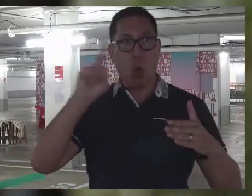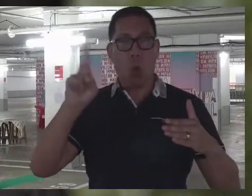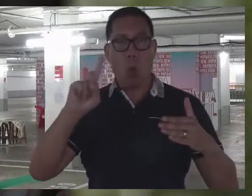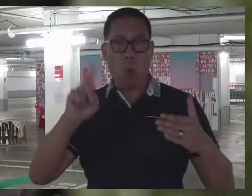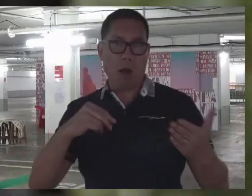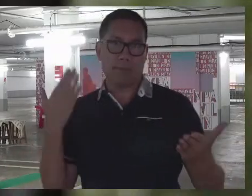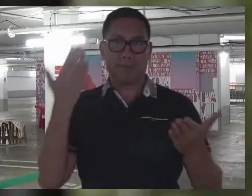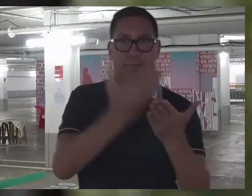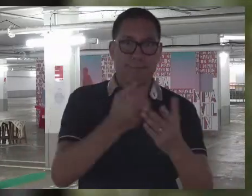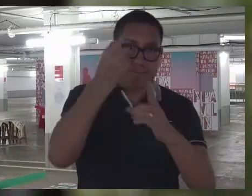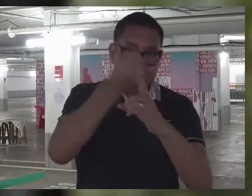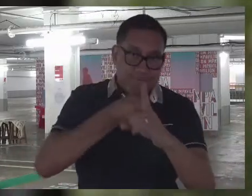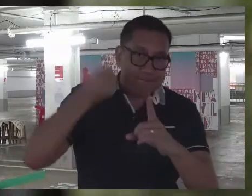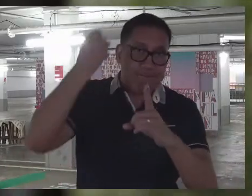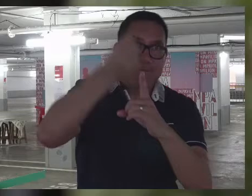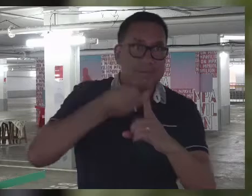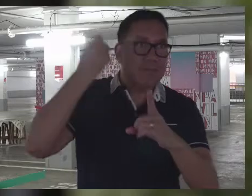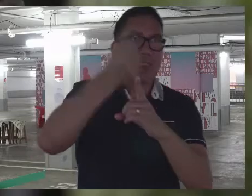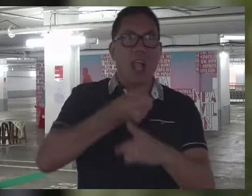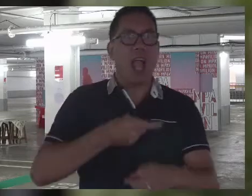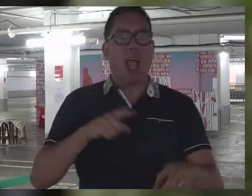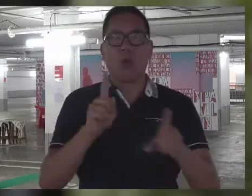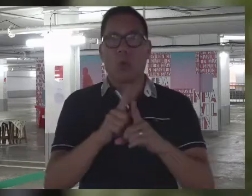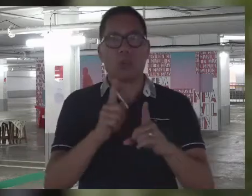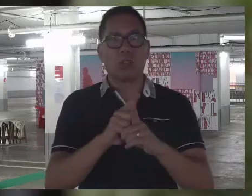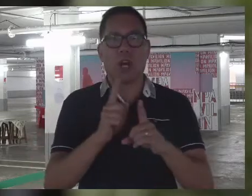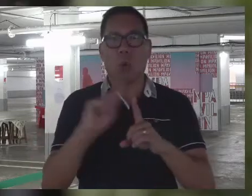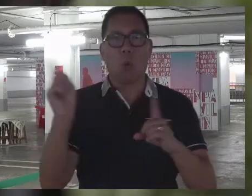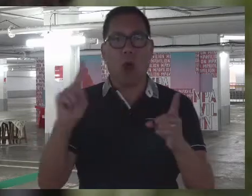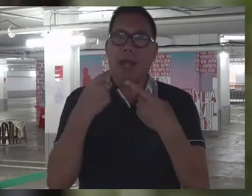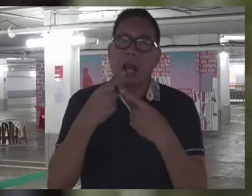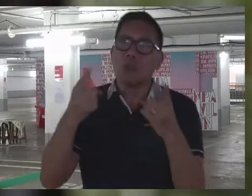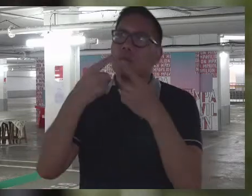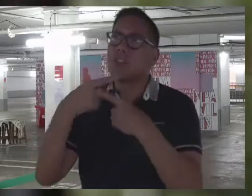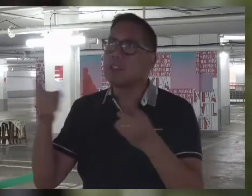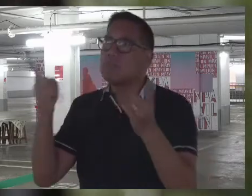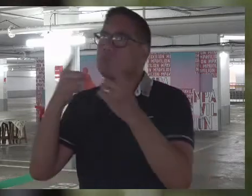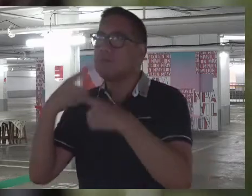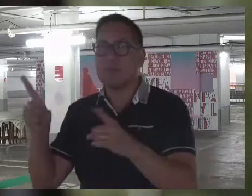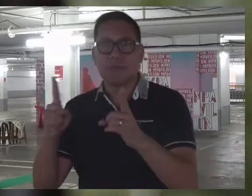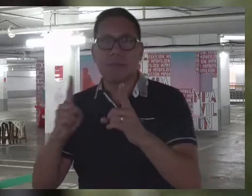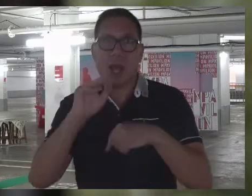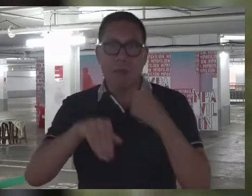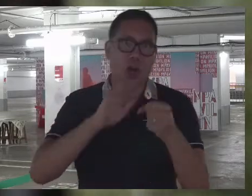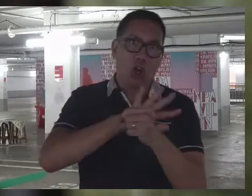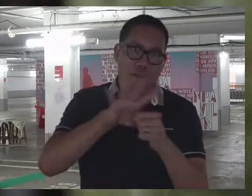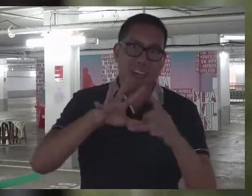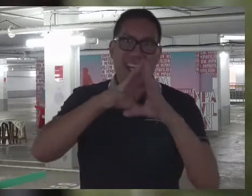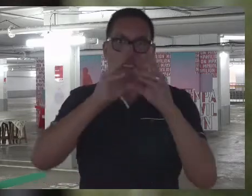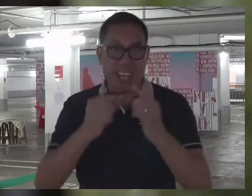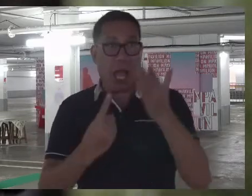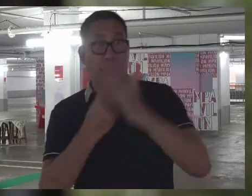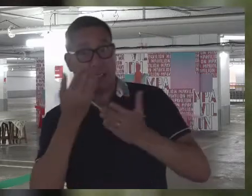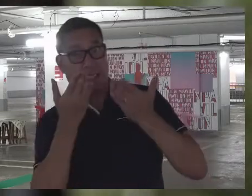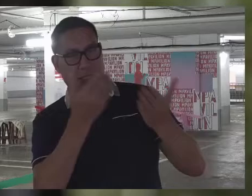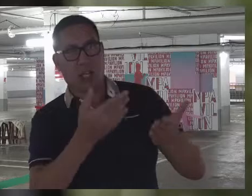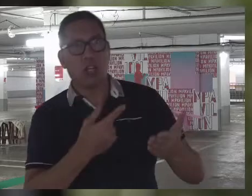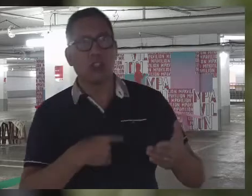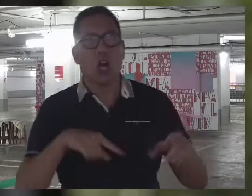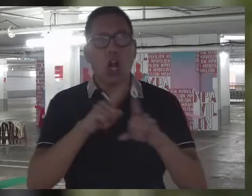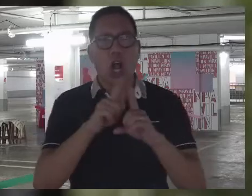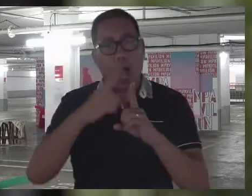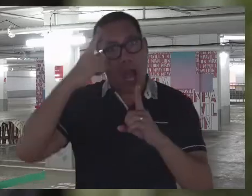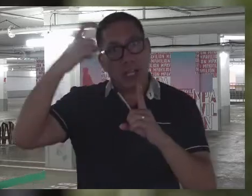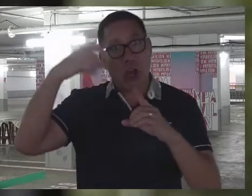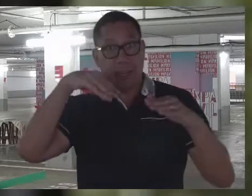all the press conferences take place, and it's a real point of communication between the inside and the outside. And so not